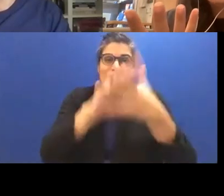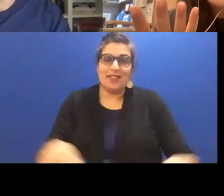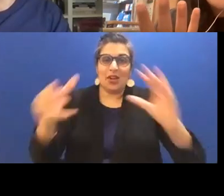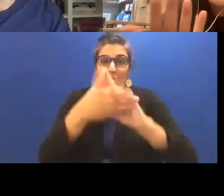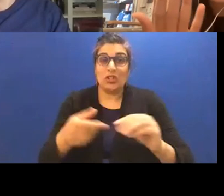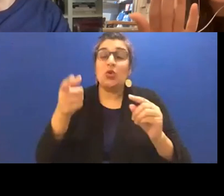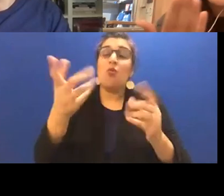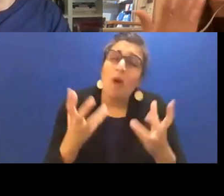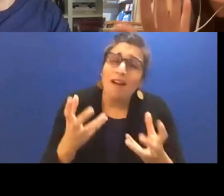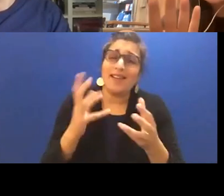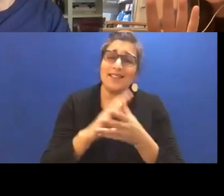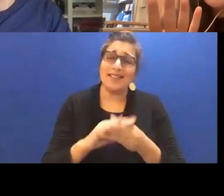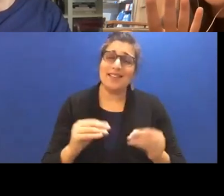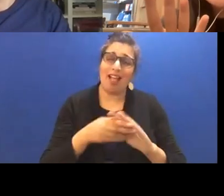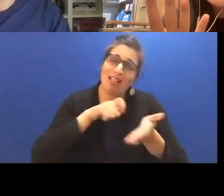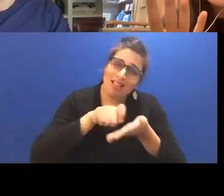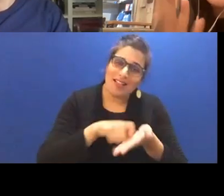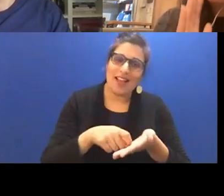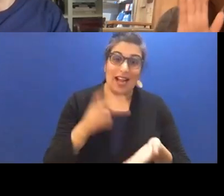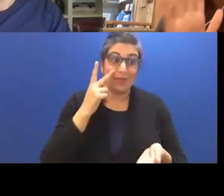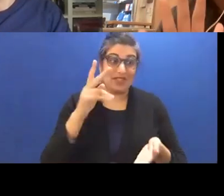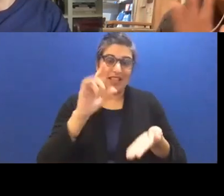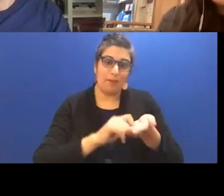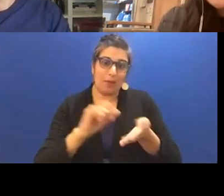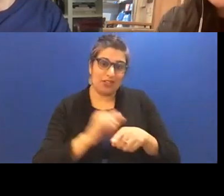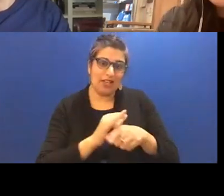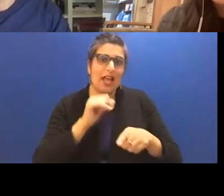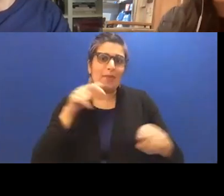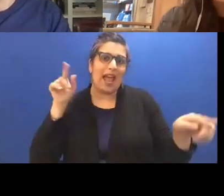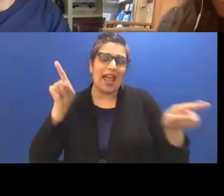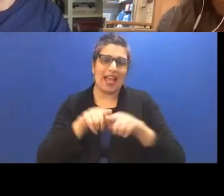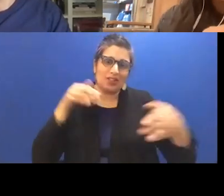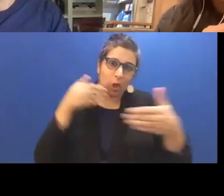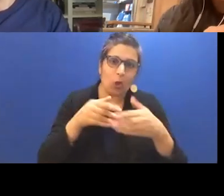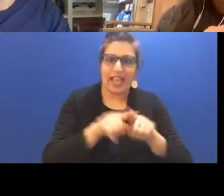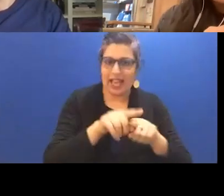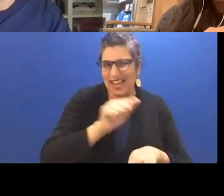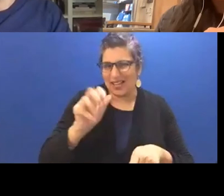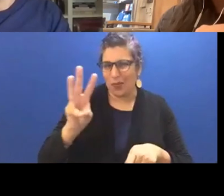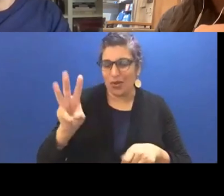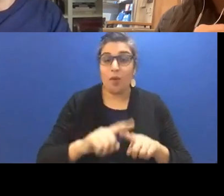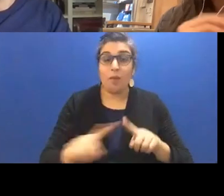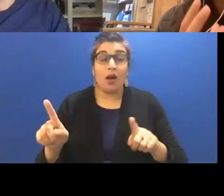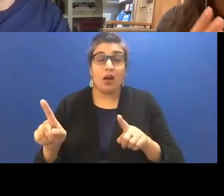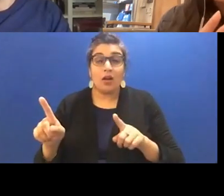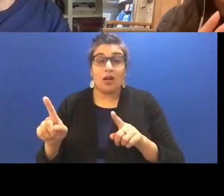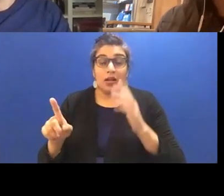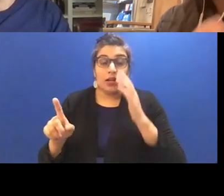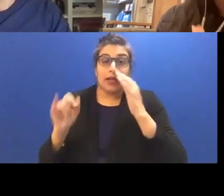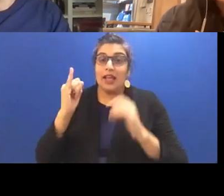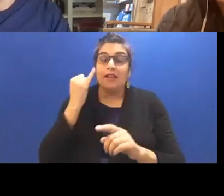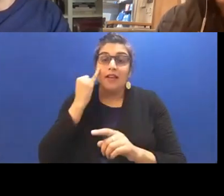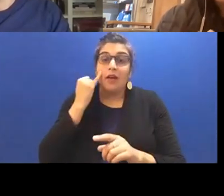tell? And I think I'm seeing this in the publishing industry a bit. I'm not as close to it as AAWW, but how, if you are South